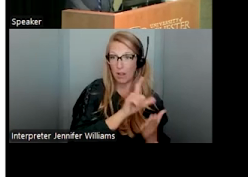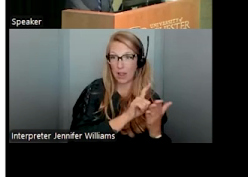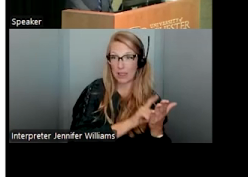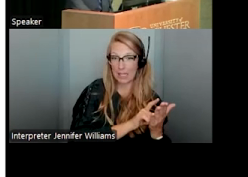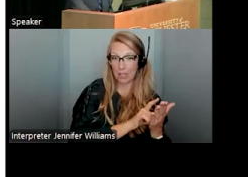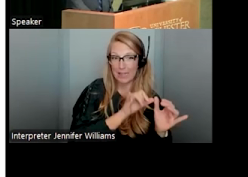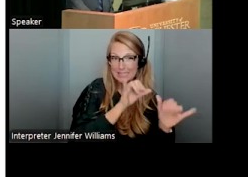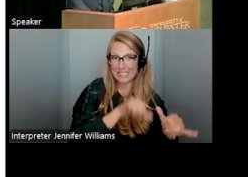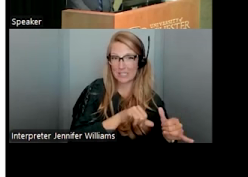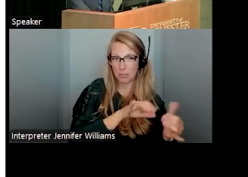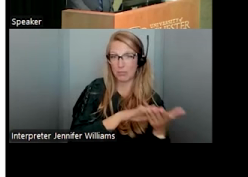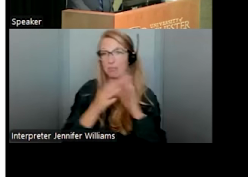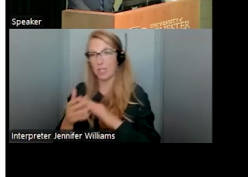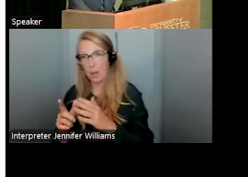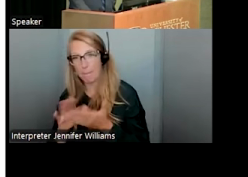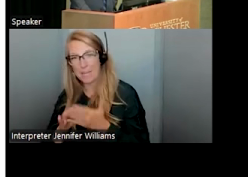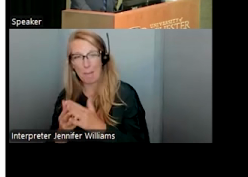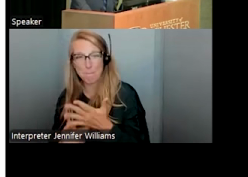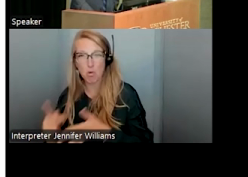the primary care necessary.